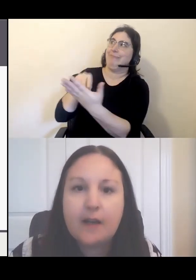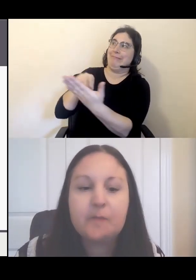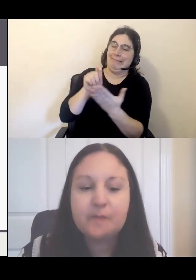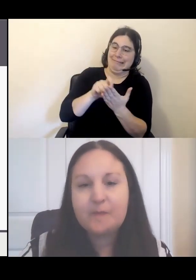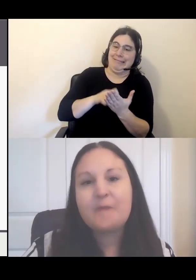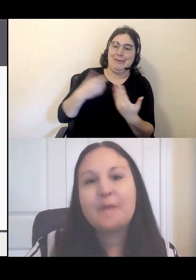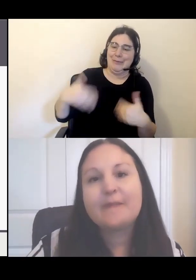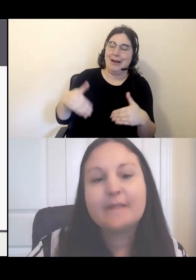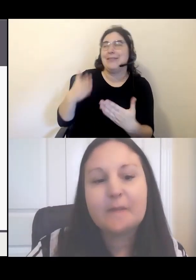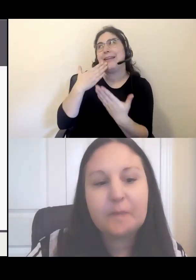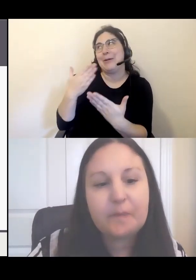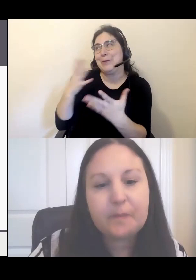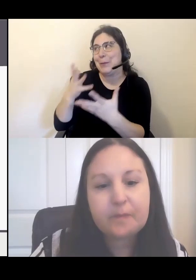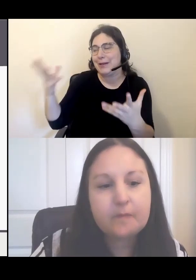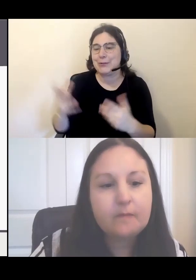you, Carolina.